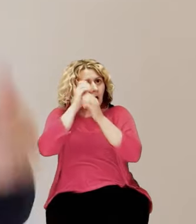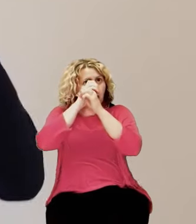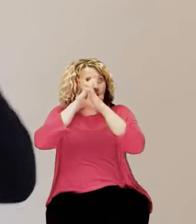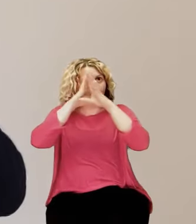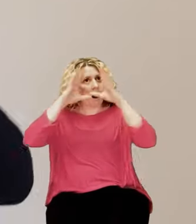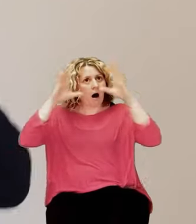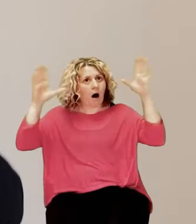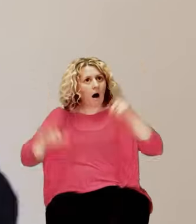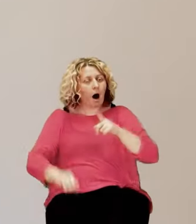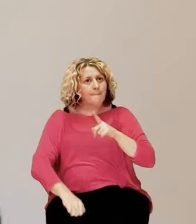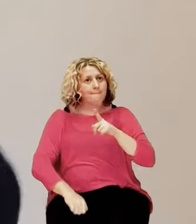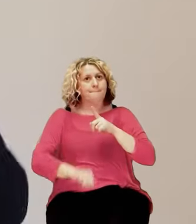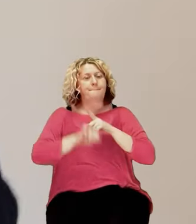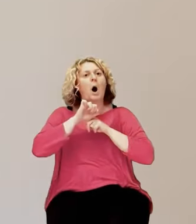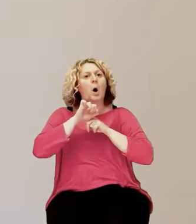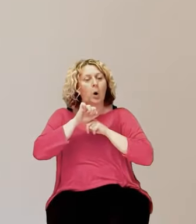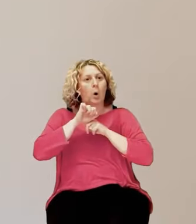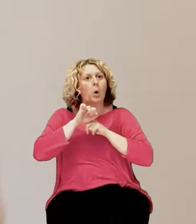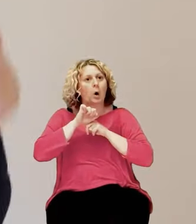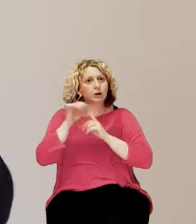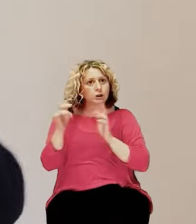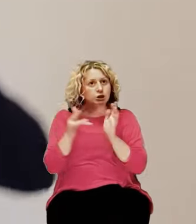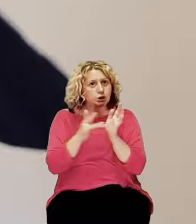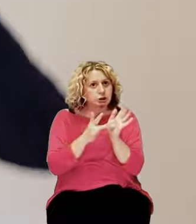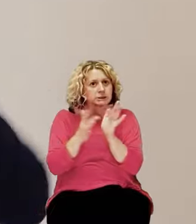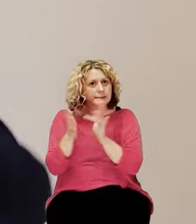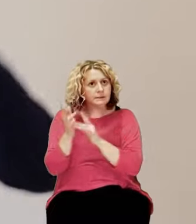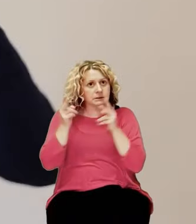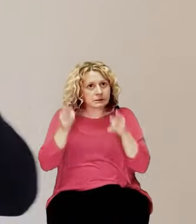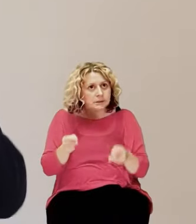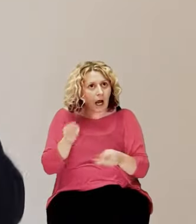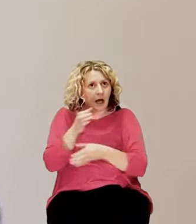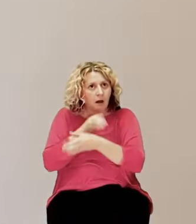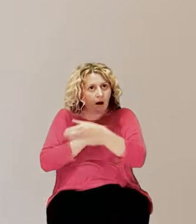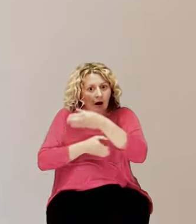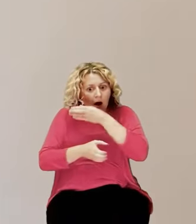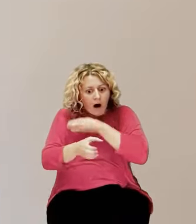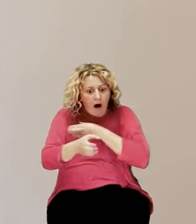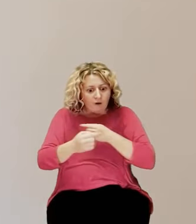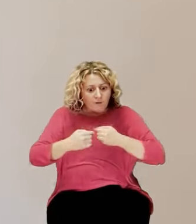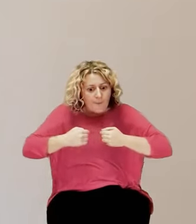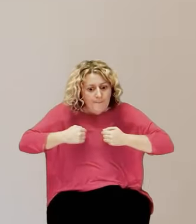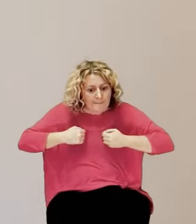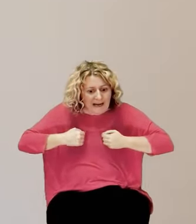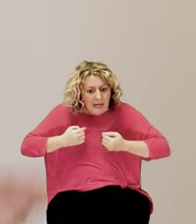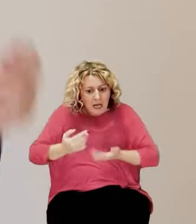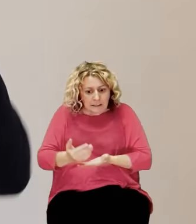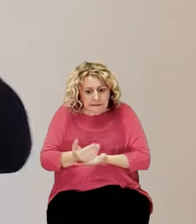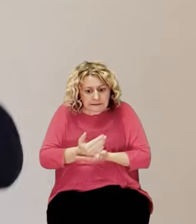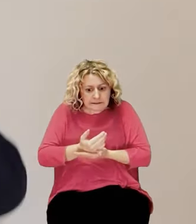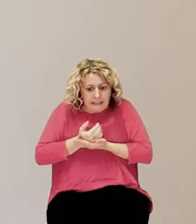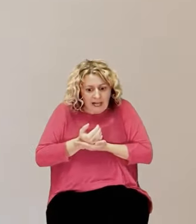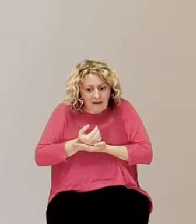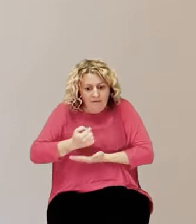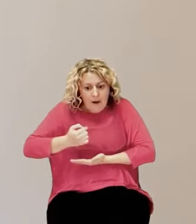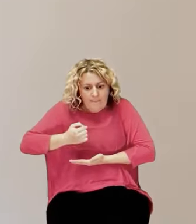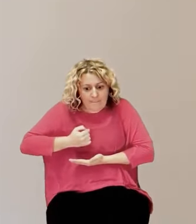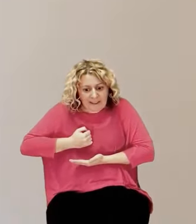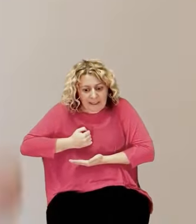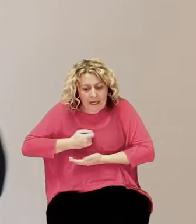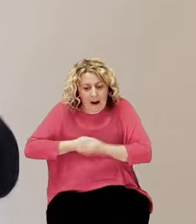life. What Christ had done for him. How Christ had paid his penalty. How Christ had liberated